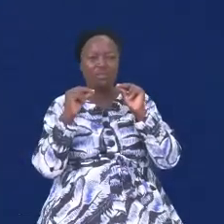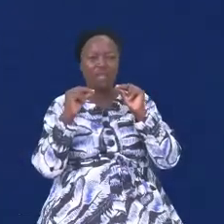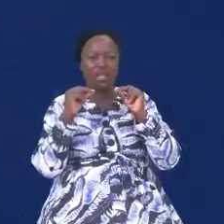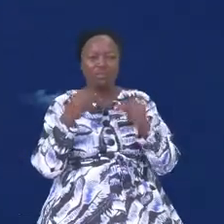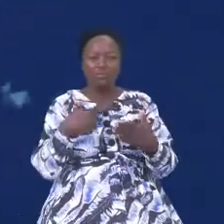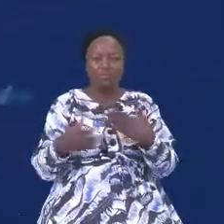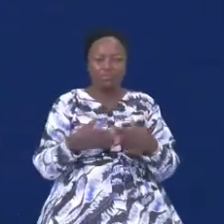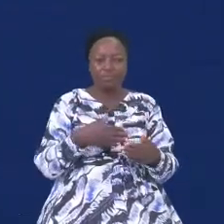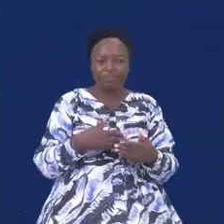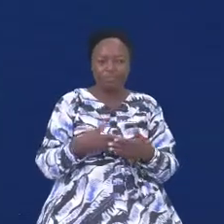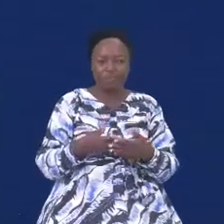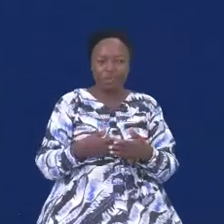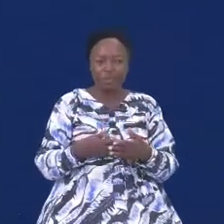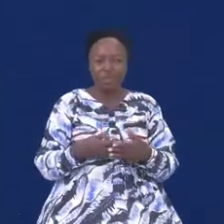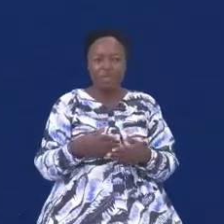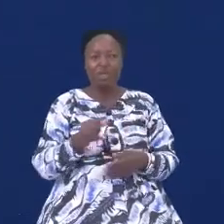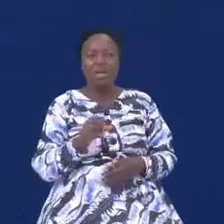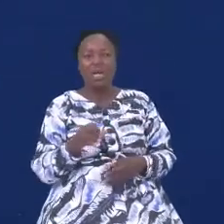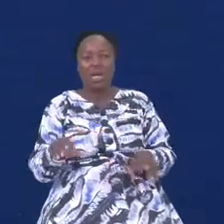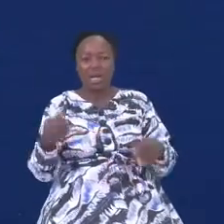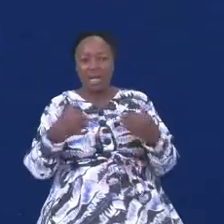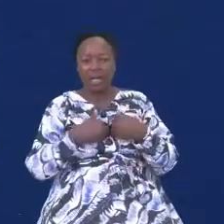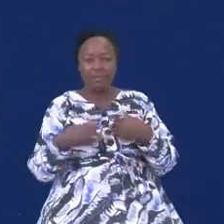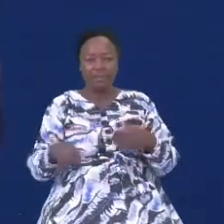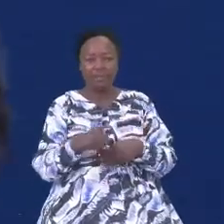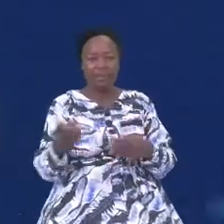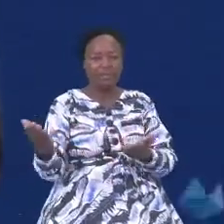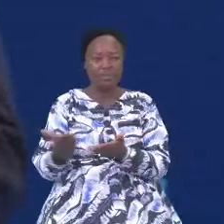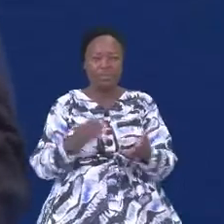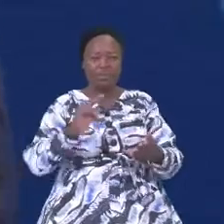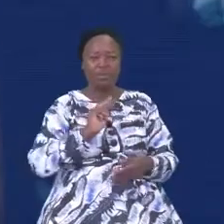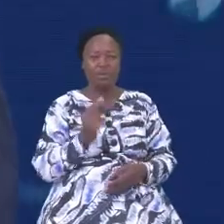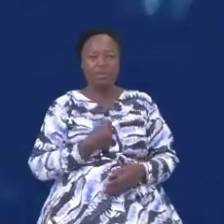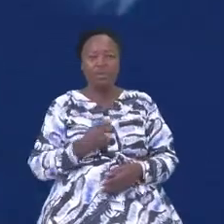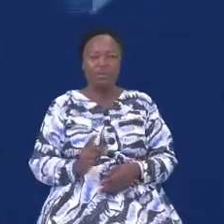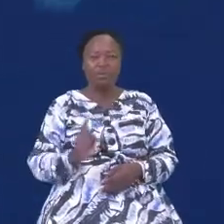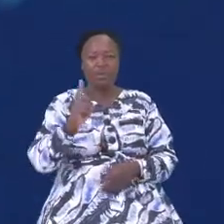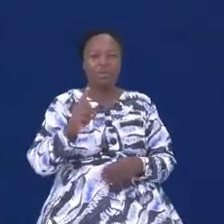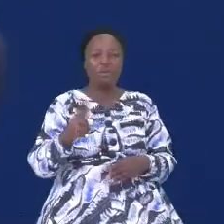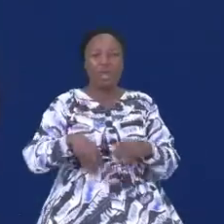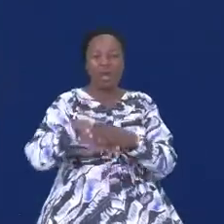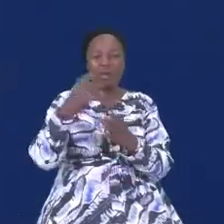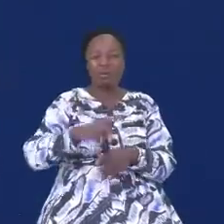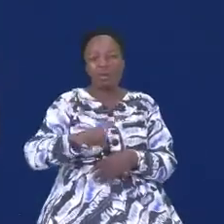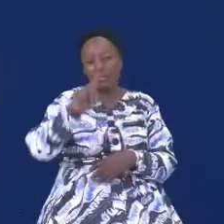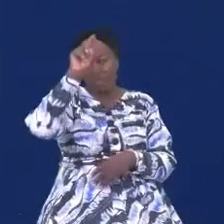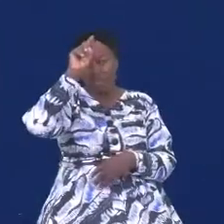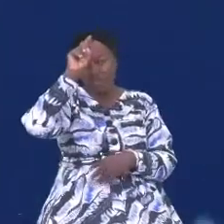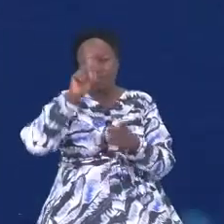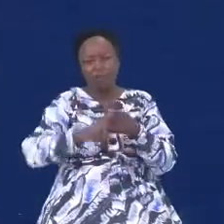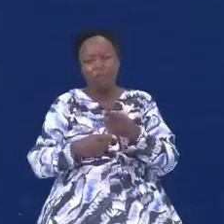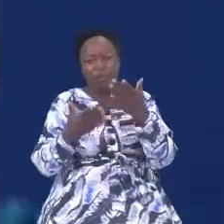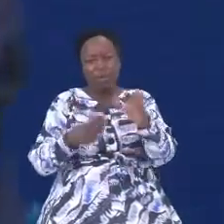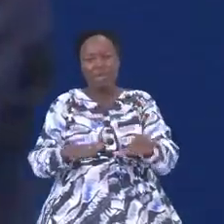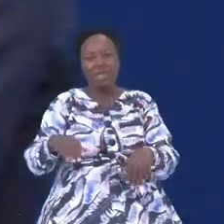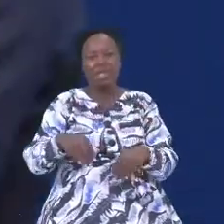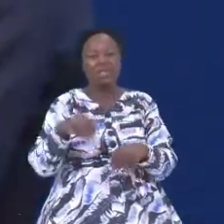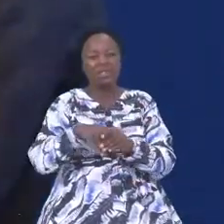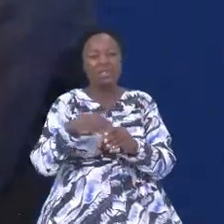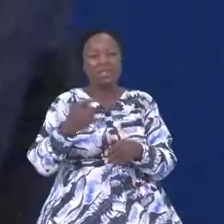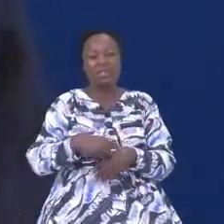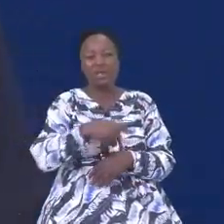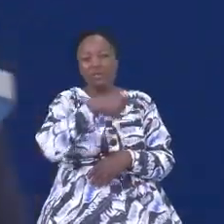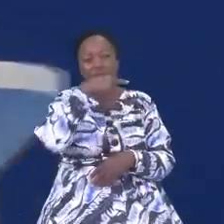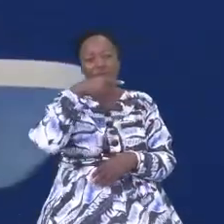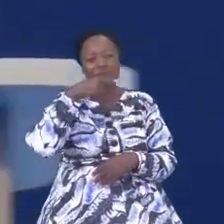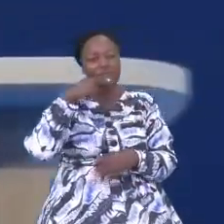Wherefore have ye brought us up out of Egypt to die in the wilderness? There